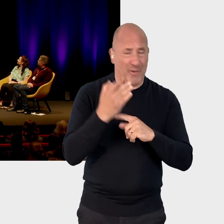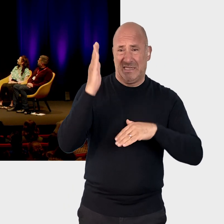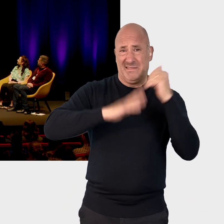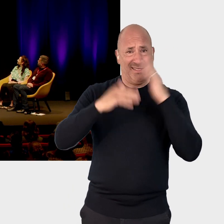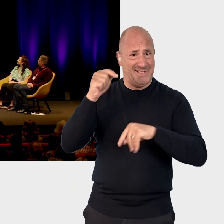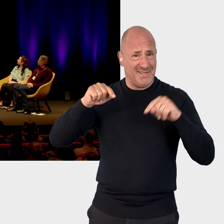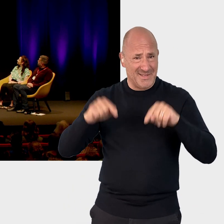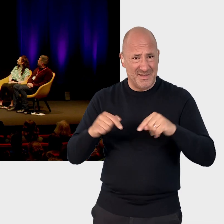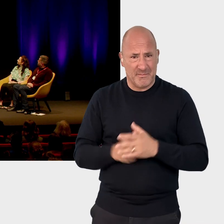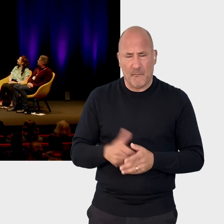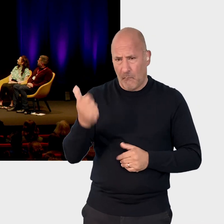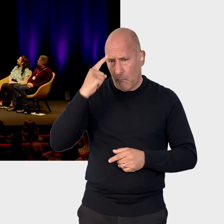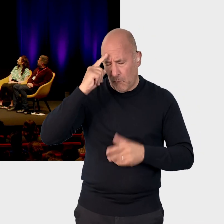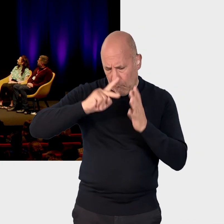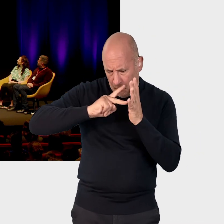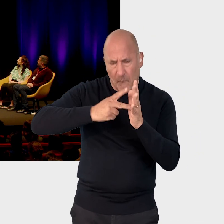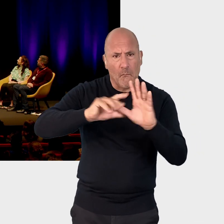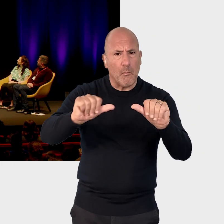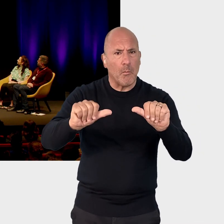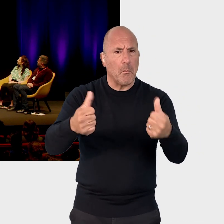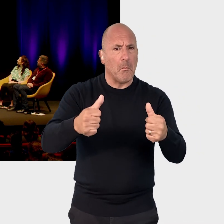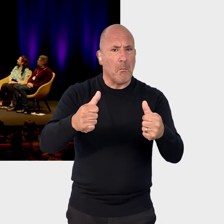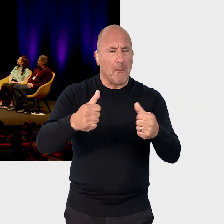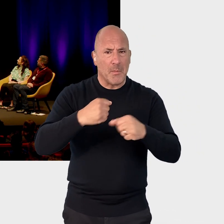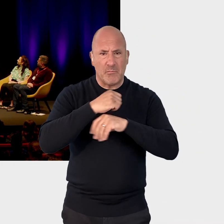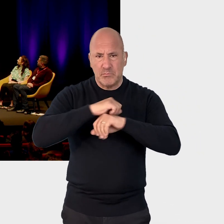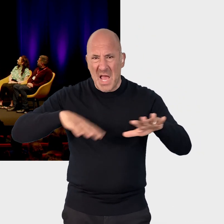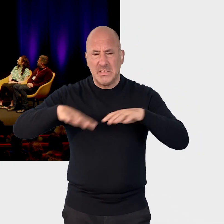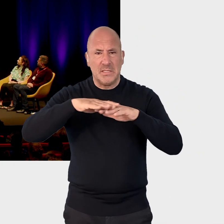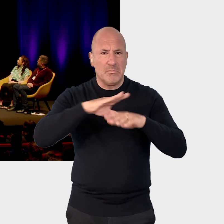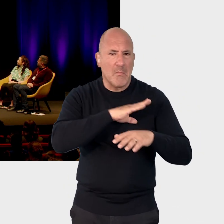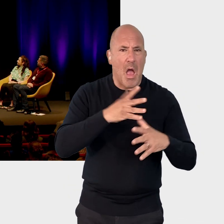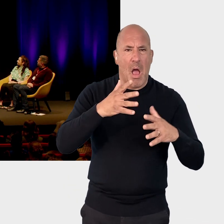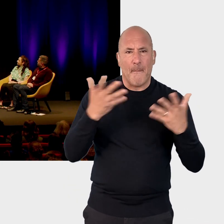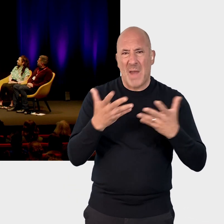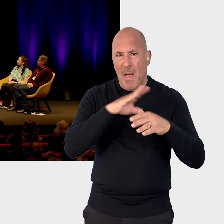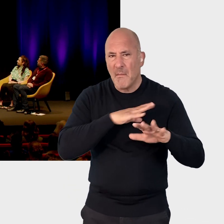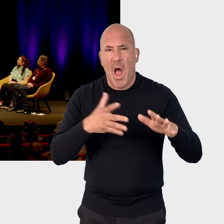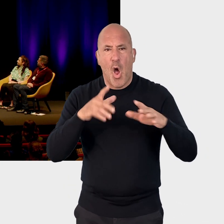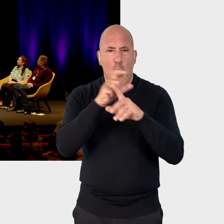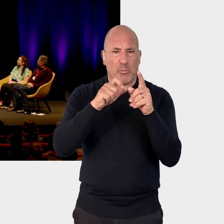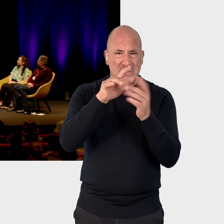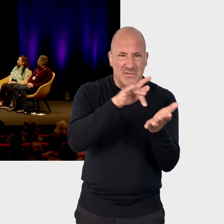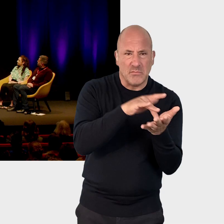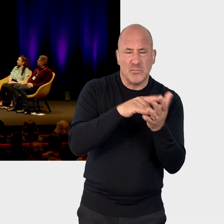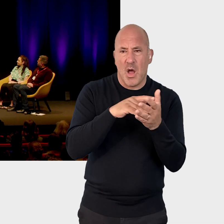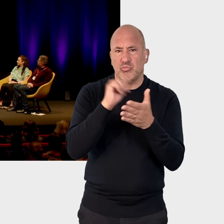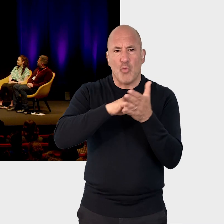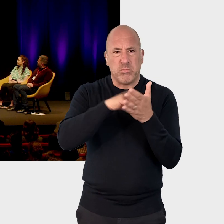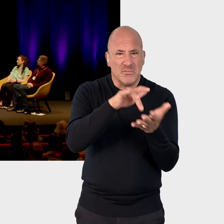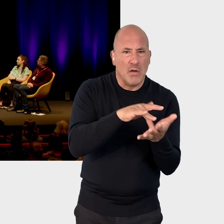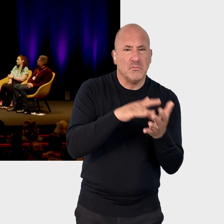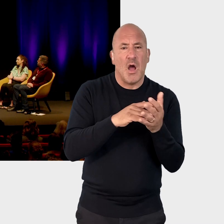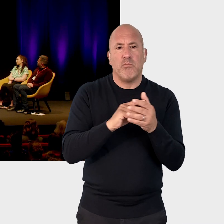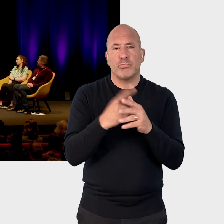in the 1960s as a means to improve social housing. It was well considered, planned, it has open spaces, play